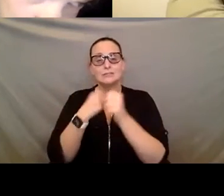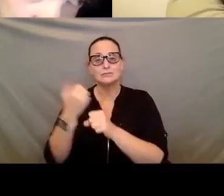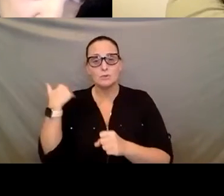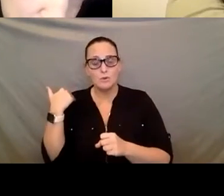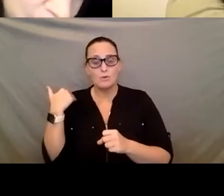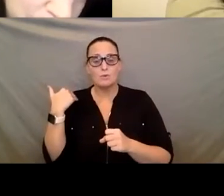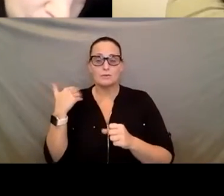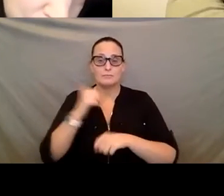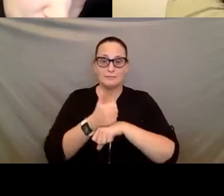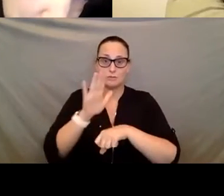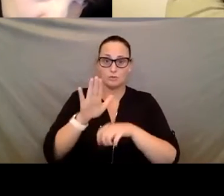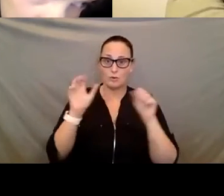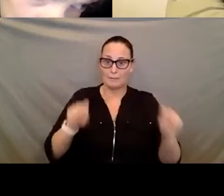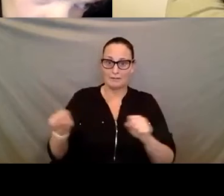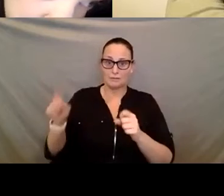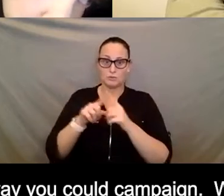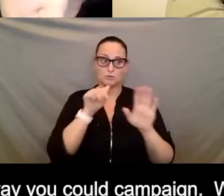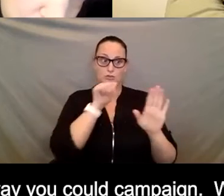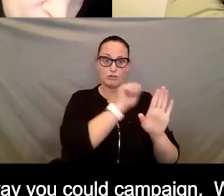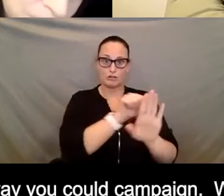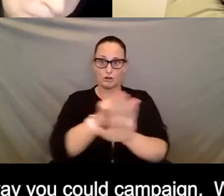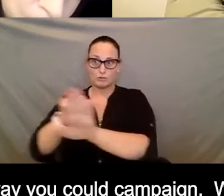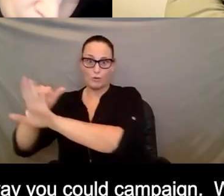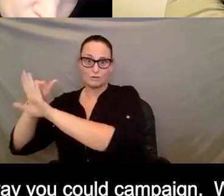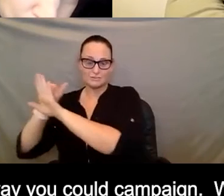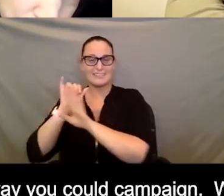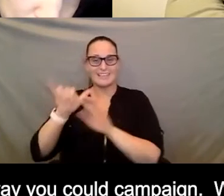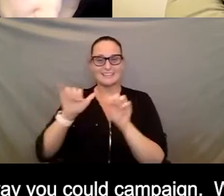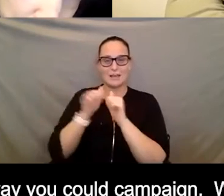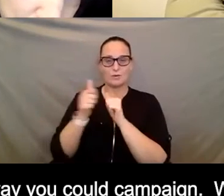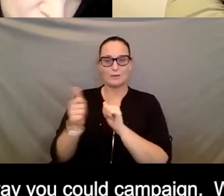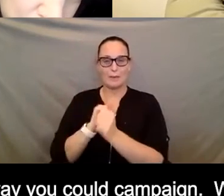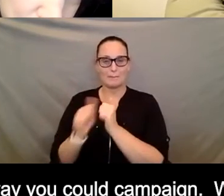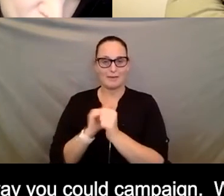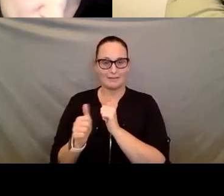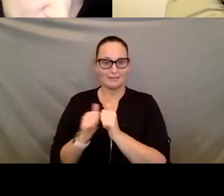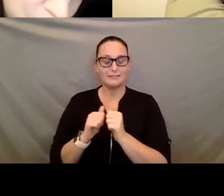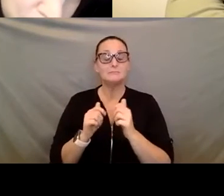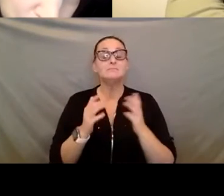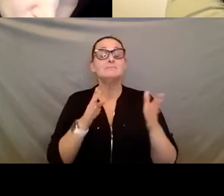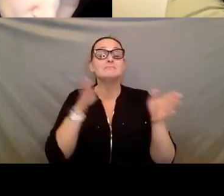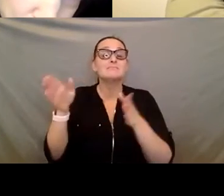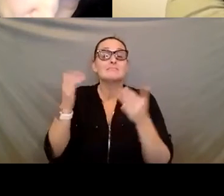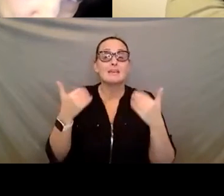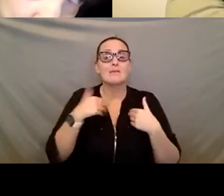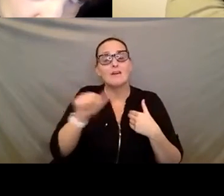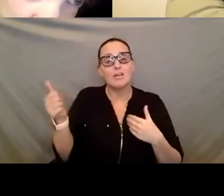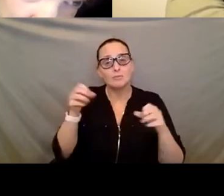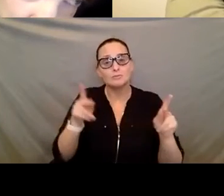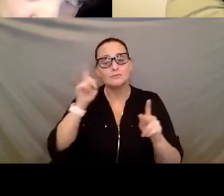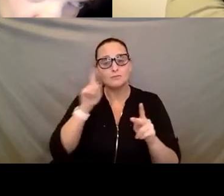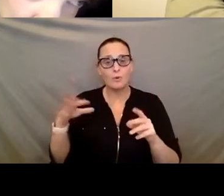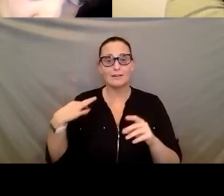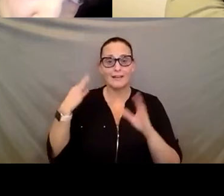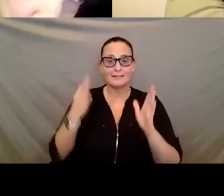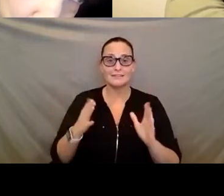based on your ability to go and knock on doors, that's the way you could campaign. where now we have other opportunities for our candidates